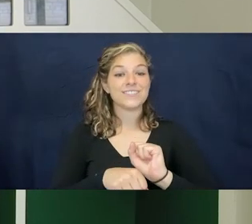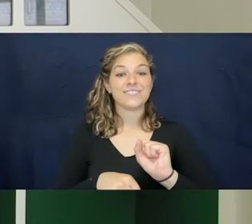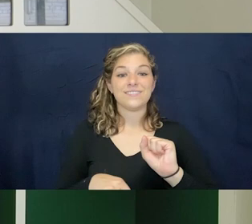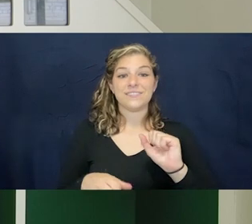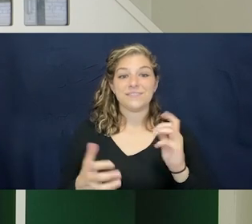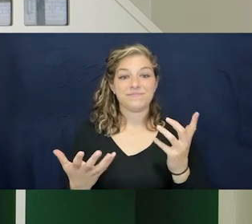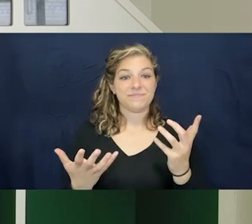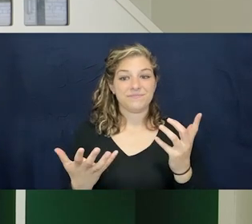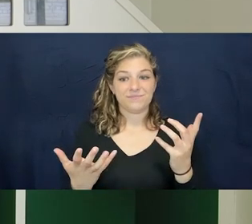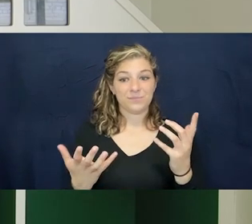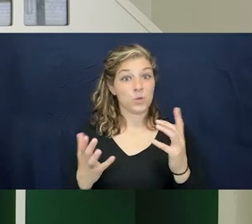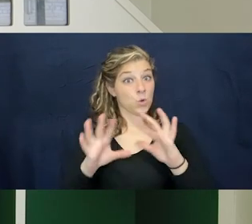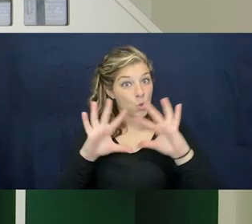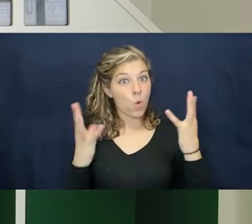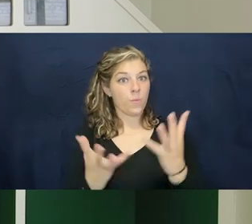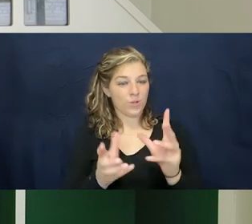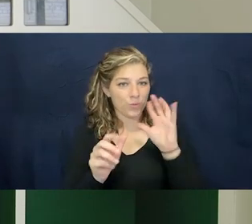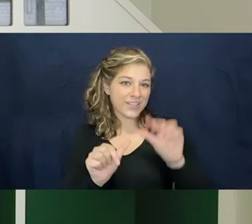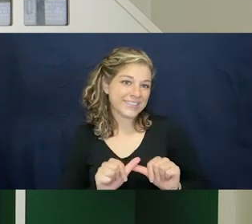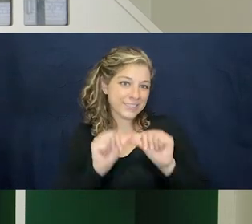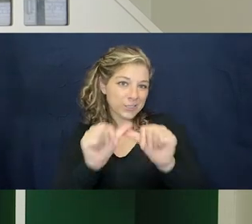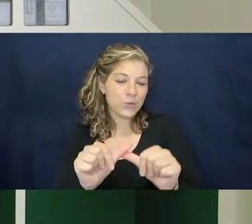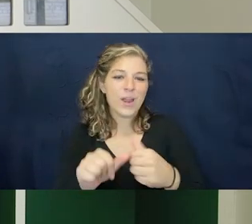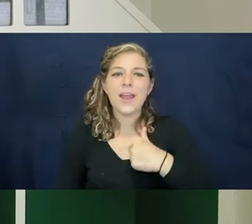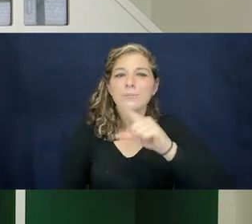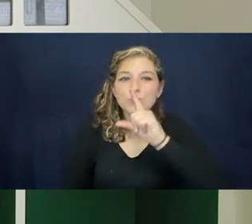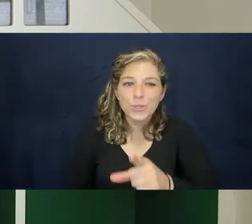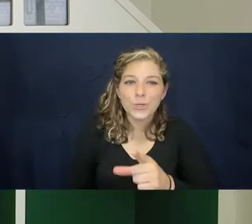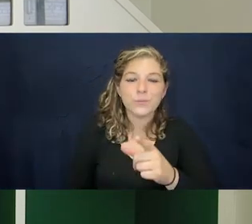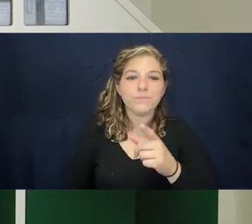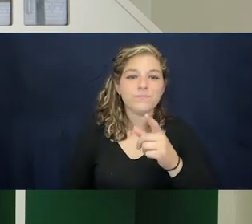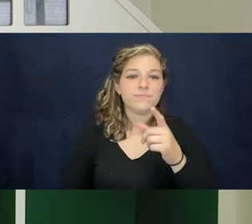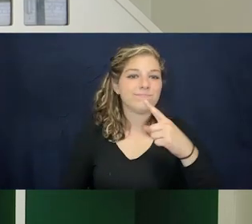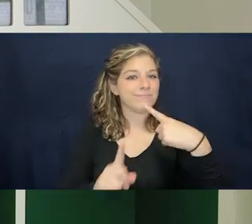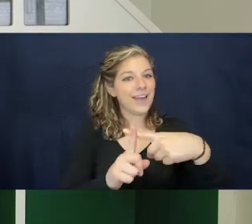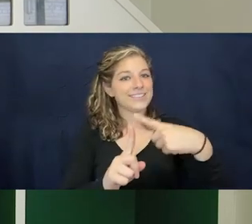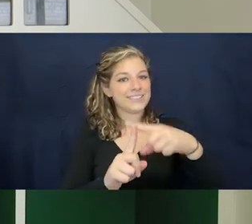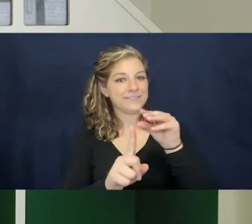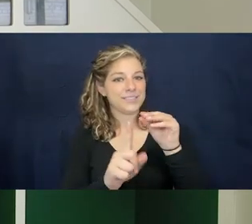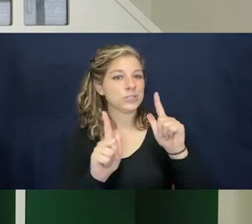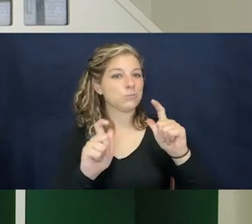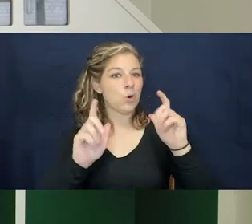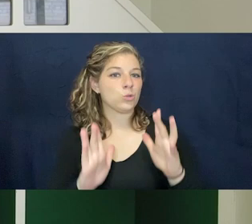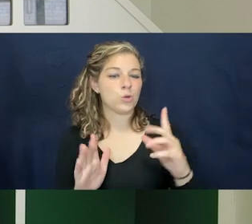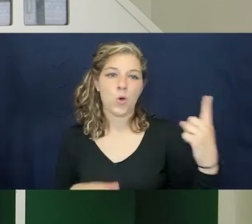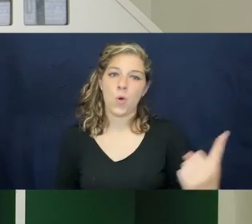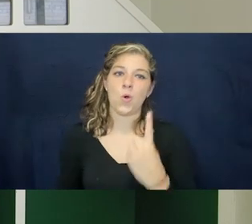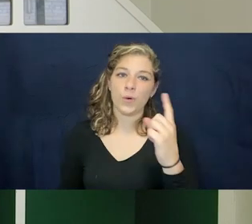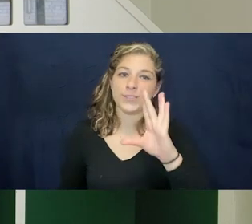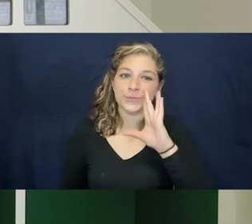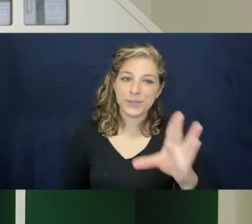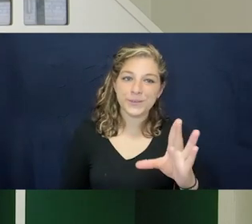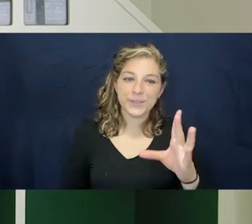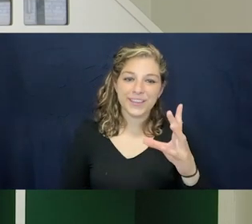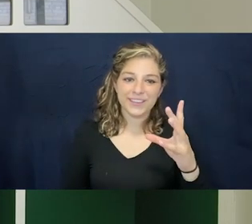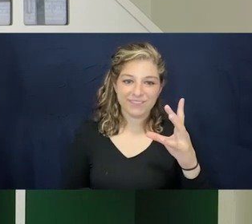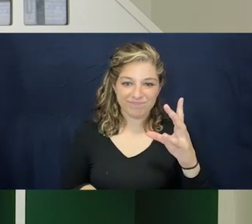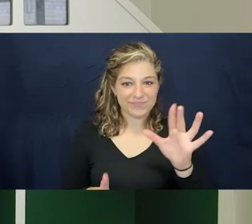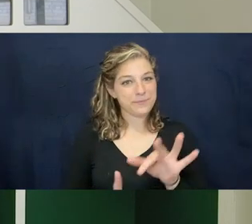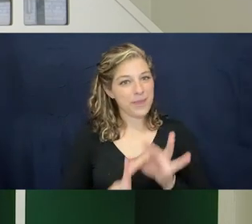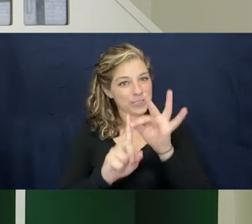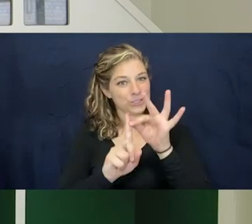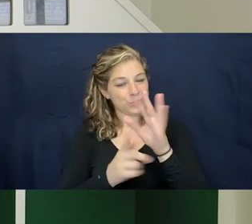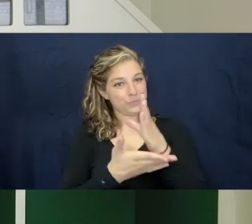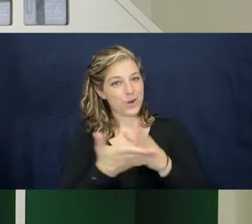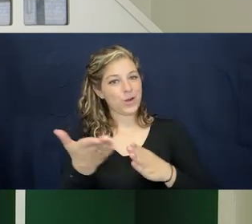hope that this collaborative works across the globe will continue, and I'm sure